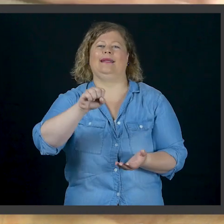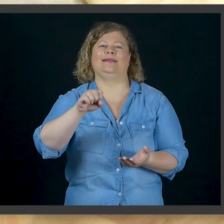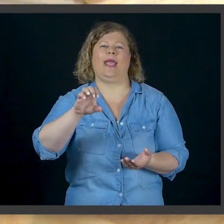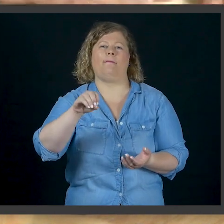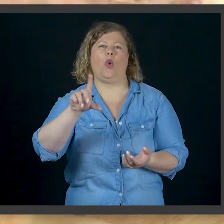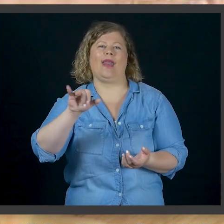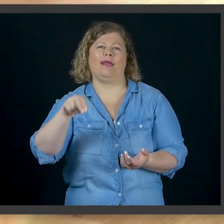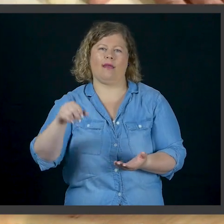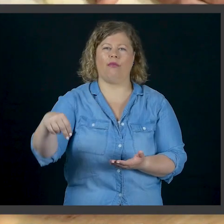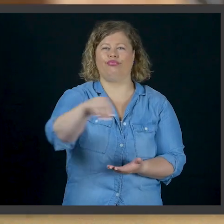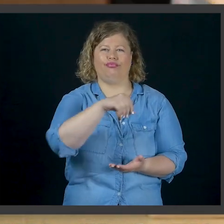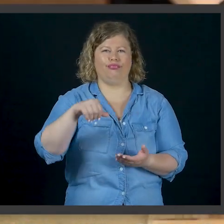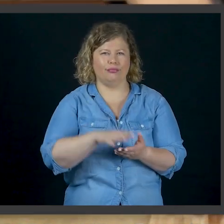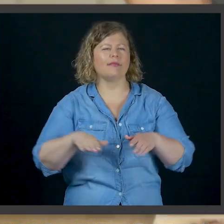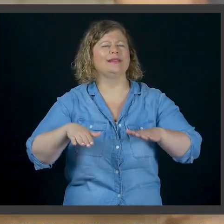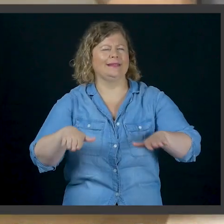more semolina.